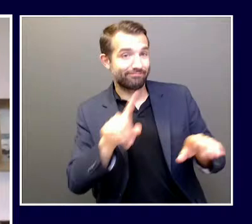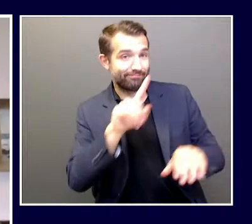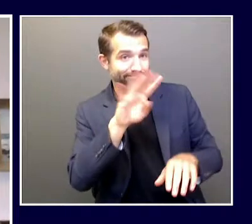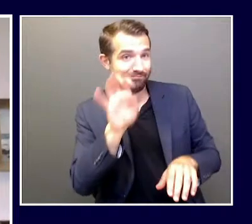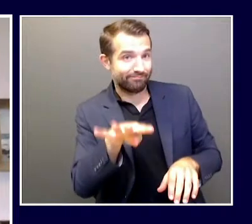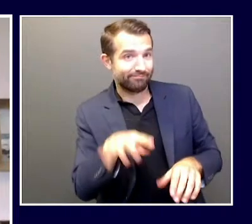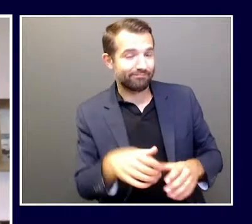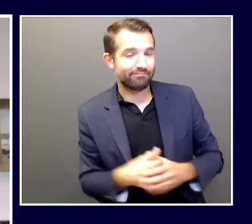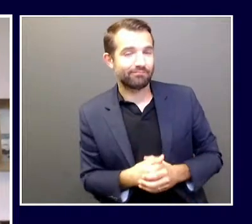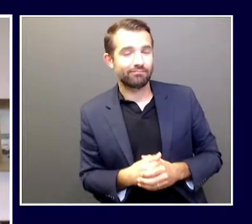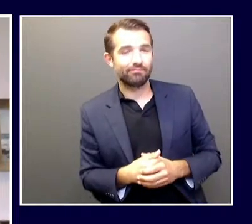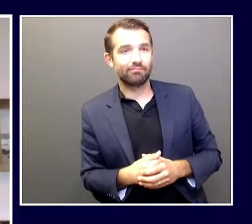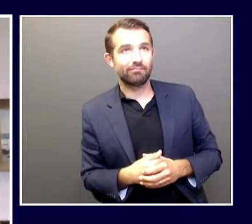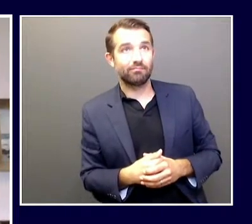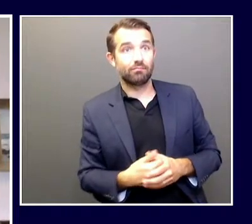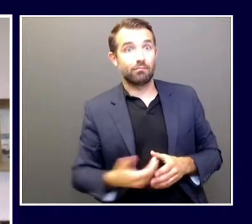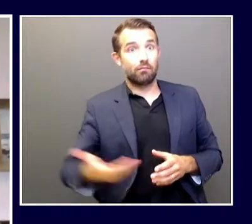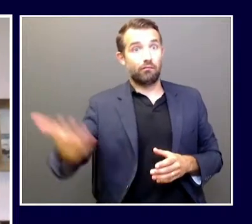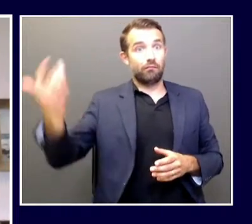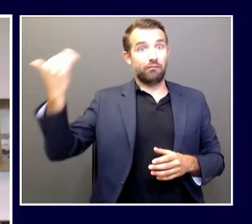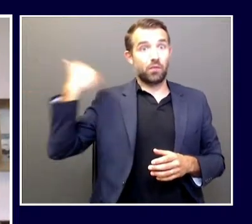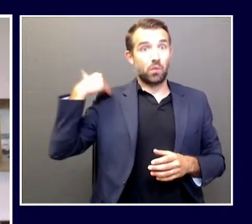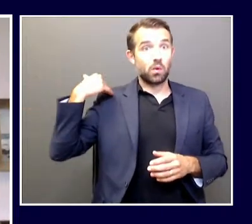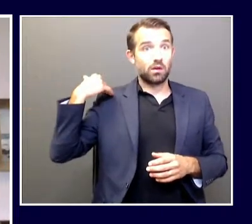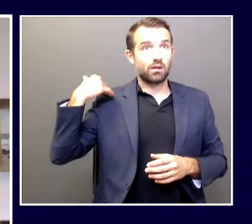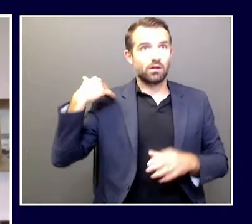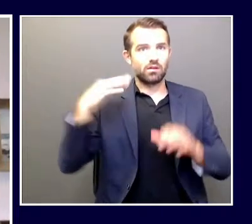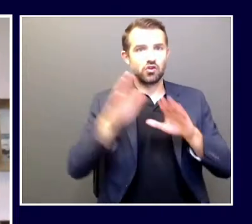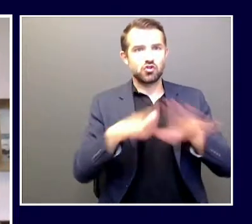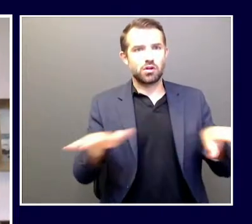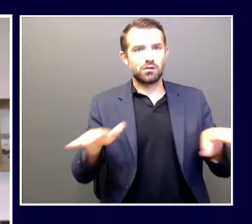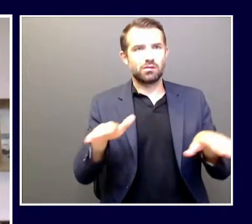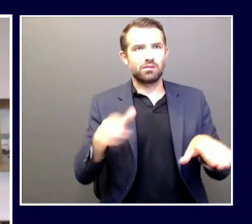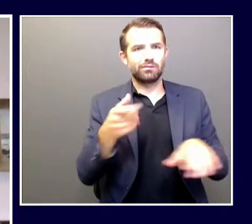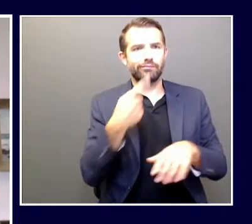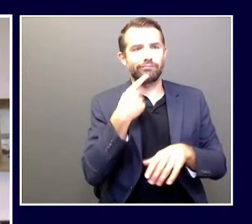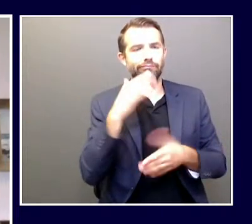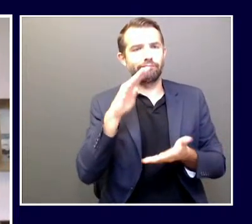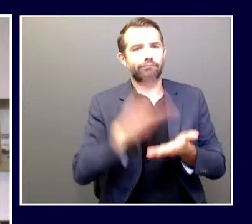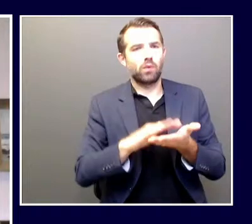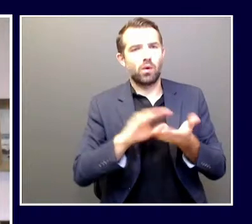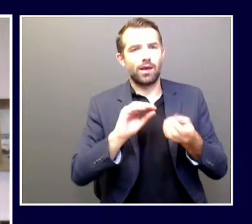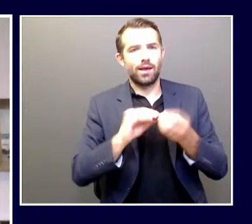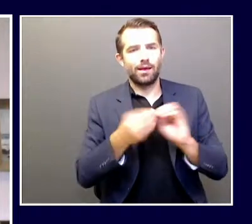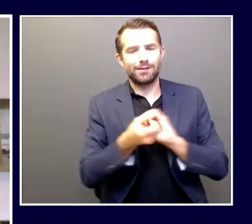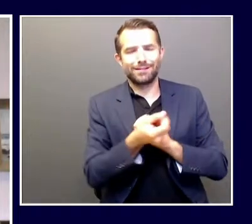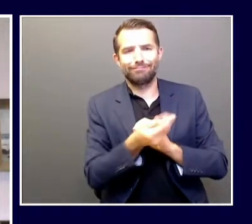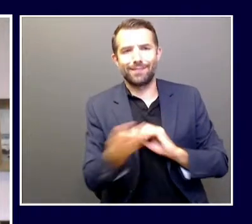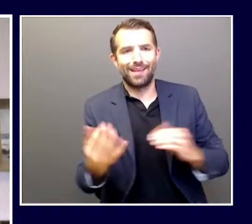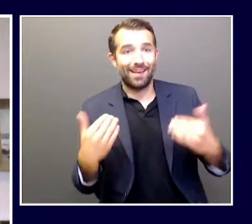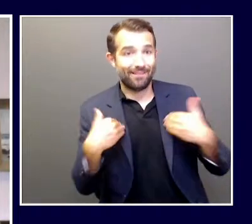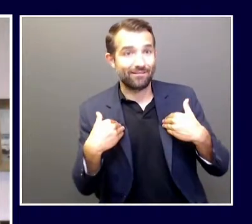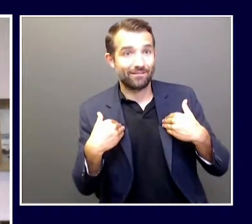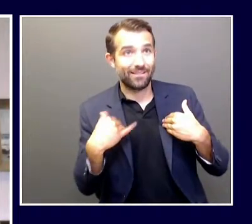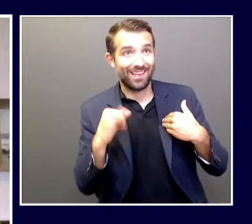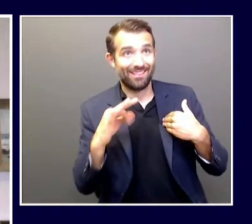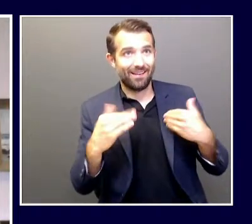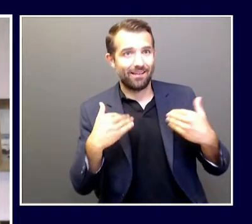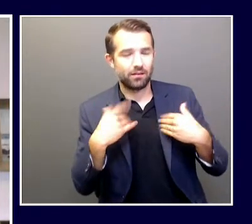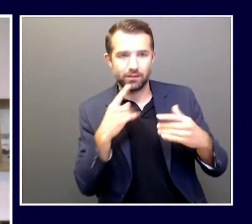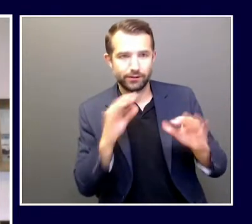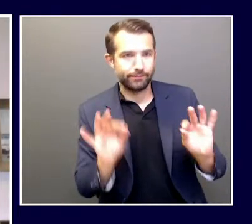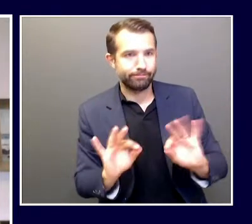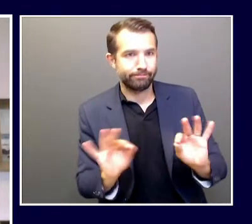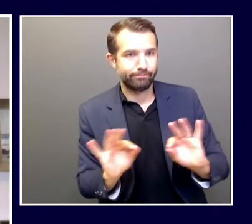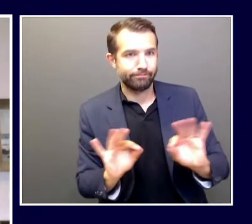less affected and less severely so. Our data right now are suggesting that children right now in Maine are getting